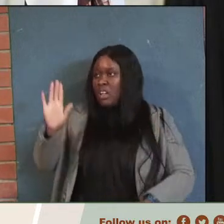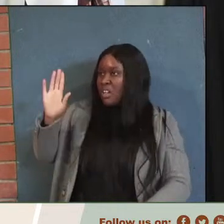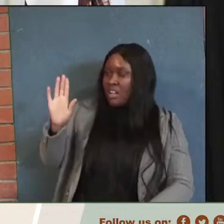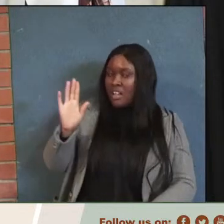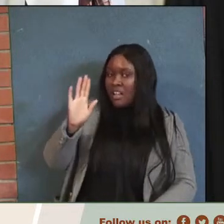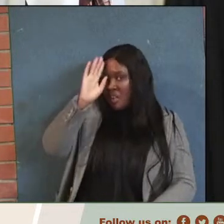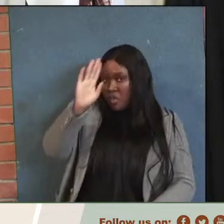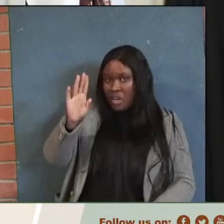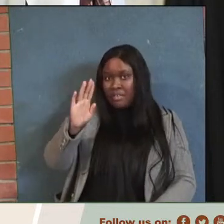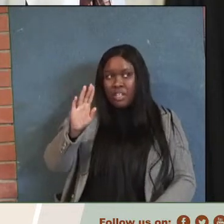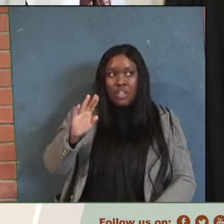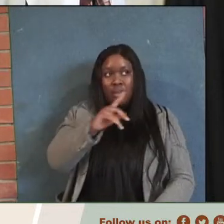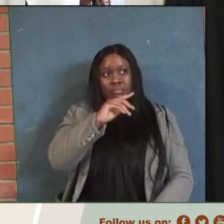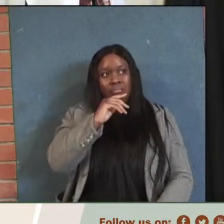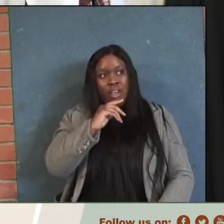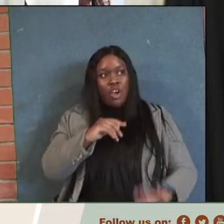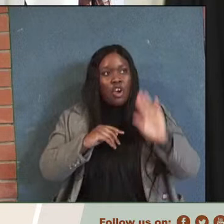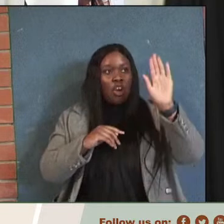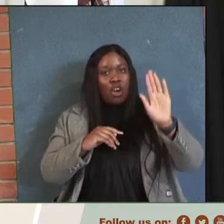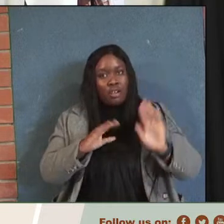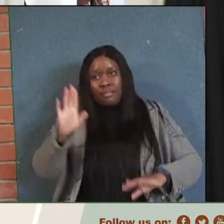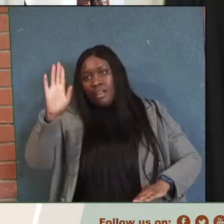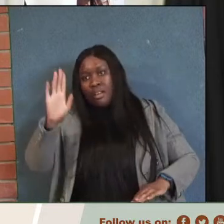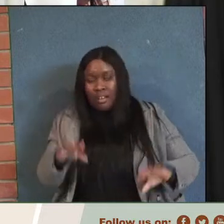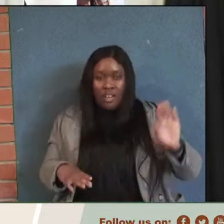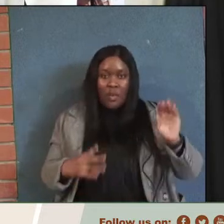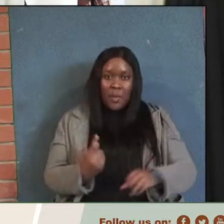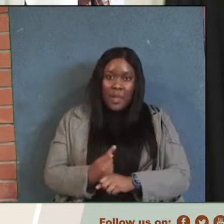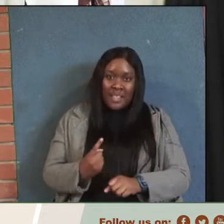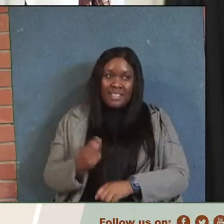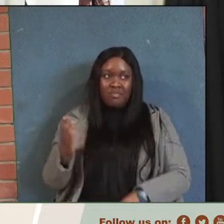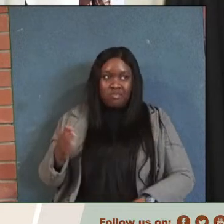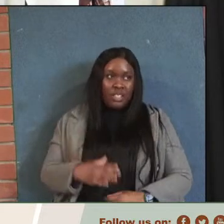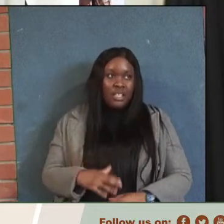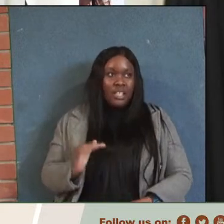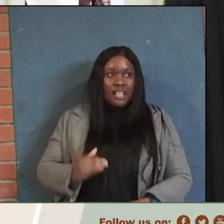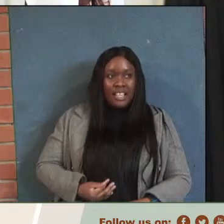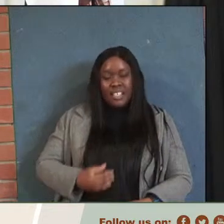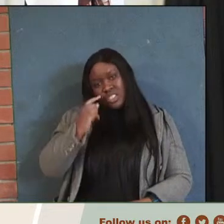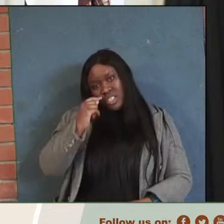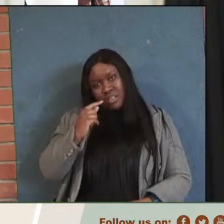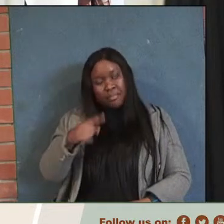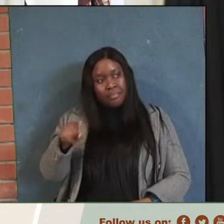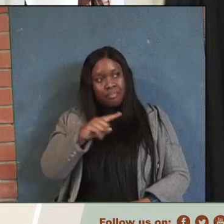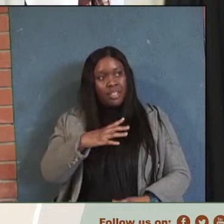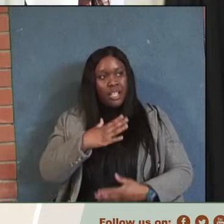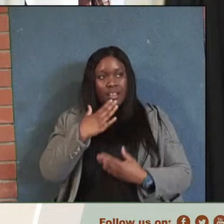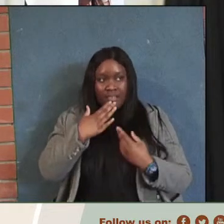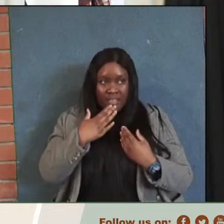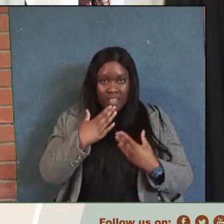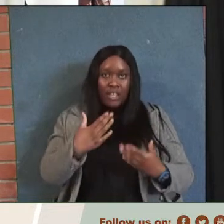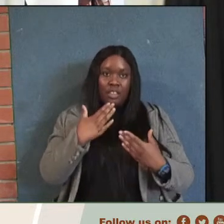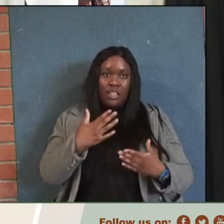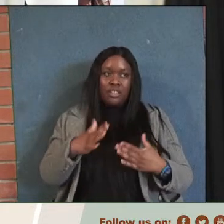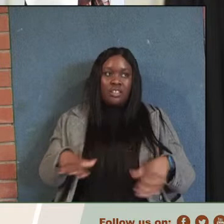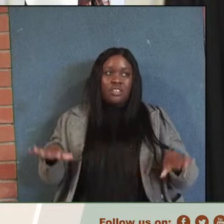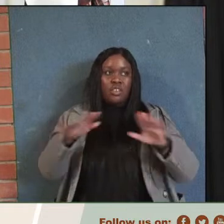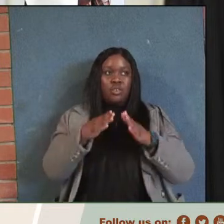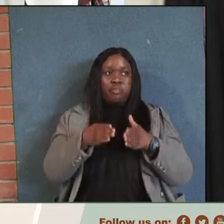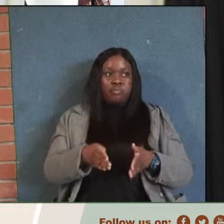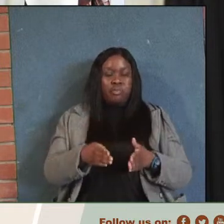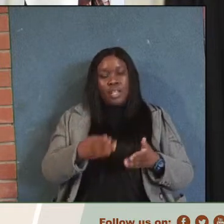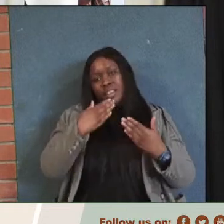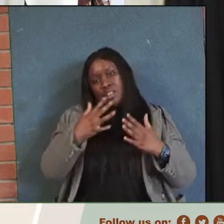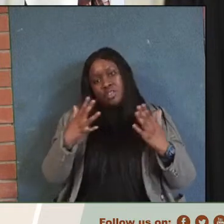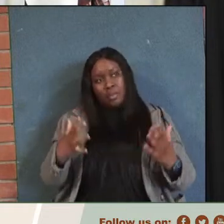afternoon. So, ladies and gentlemen, special thanks to you all for gracing this occasion. I